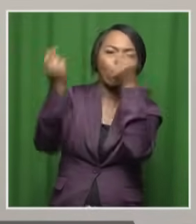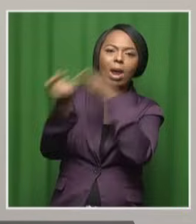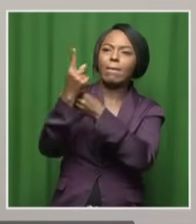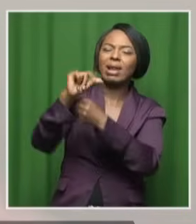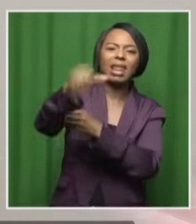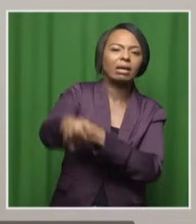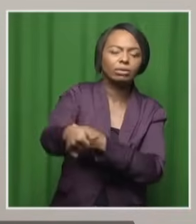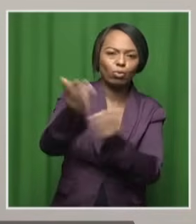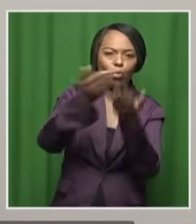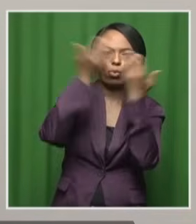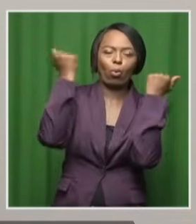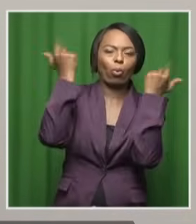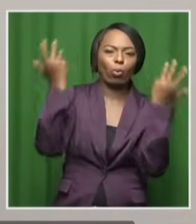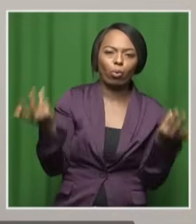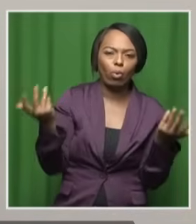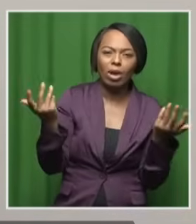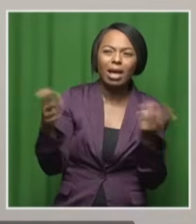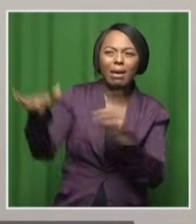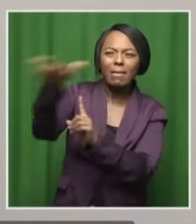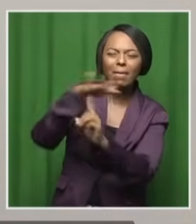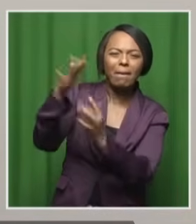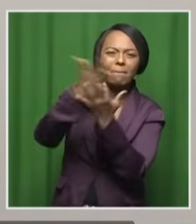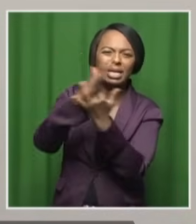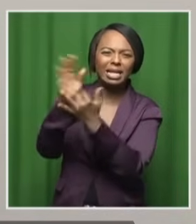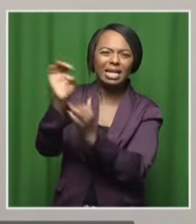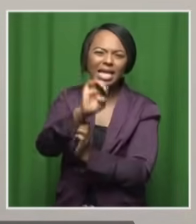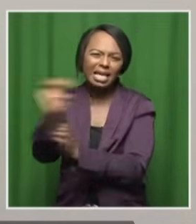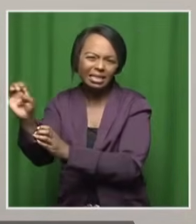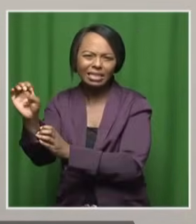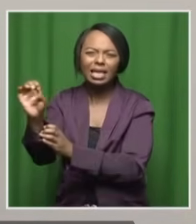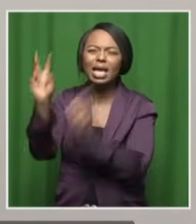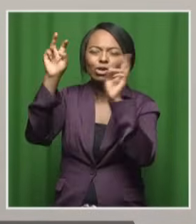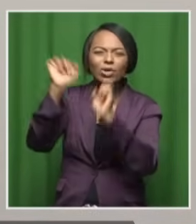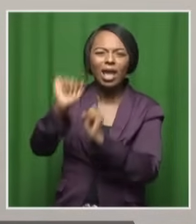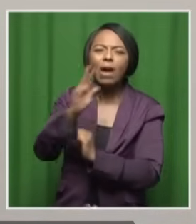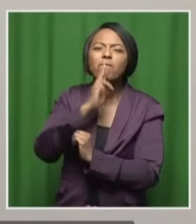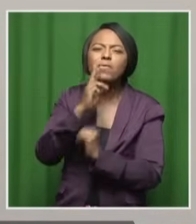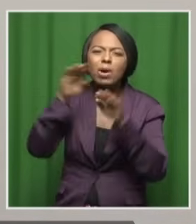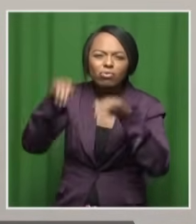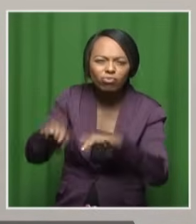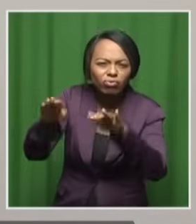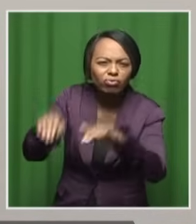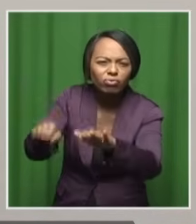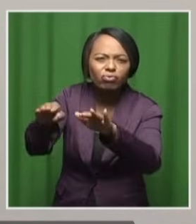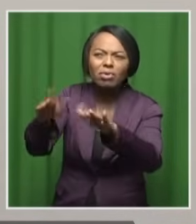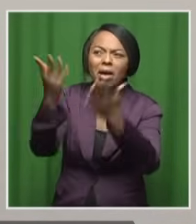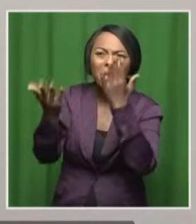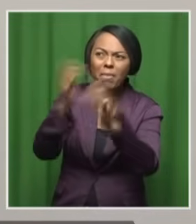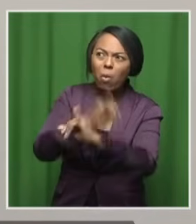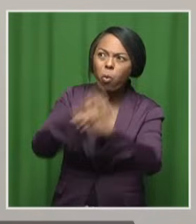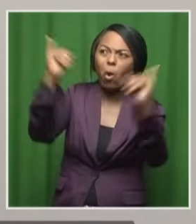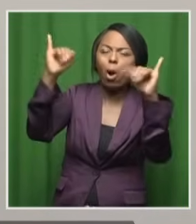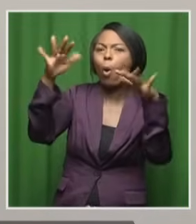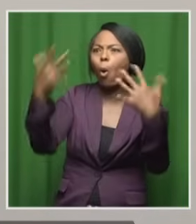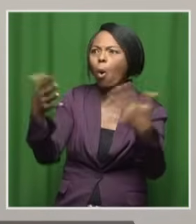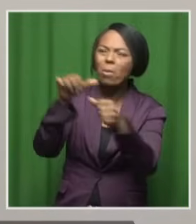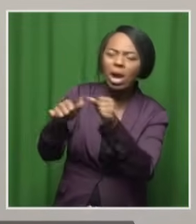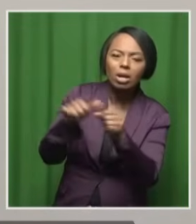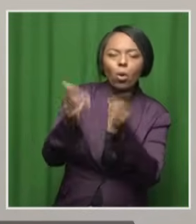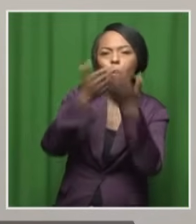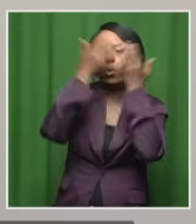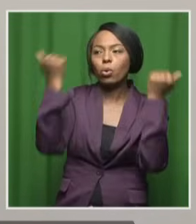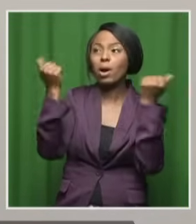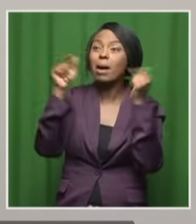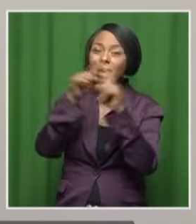there. The situation in the Middle East, the issue around the Red Sea, I mean, these could inflame, these could get a lot better, and those could all